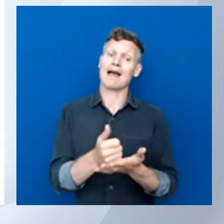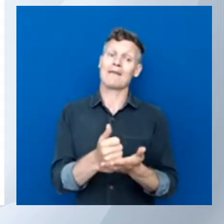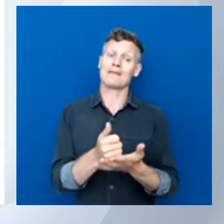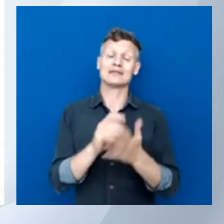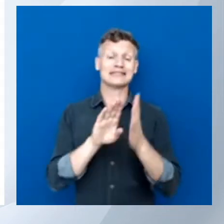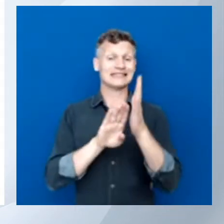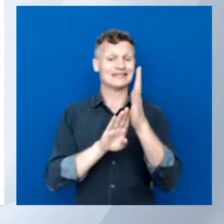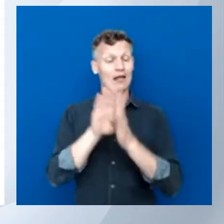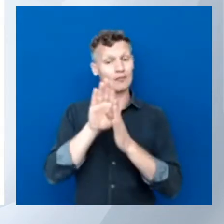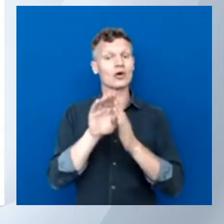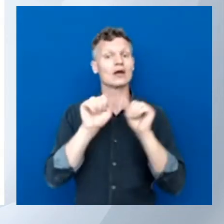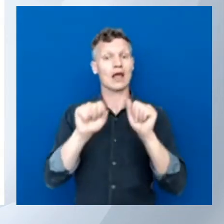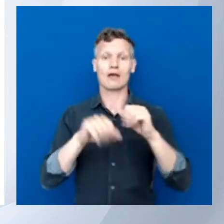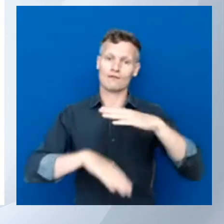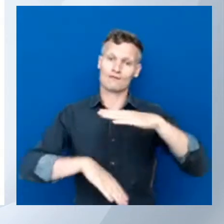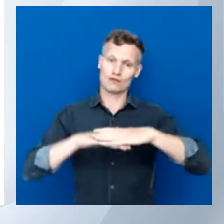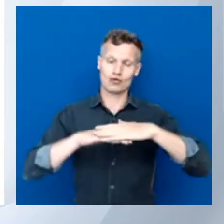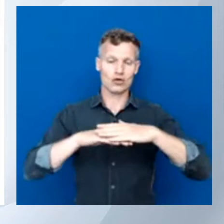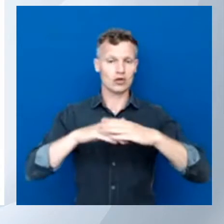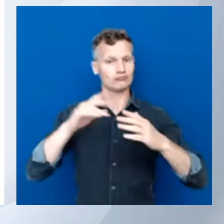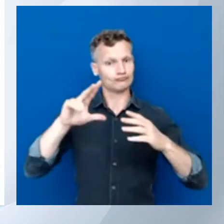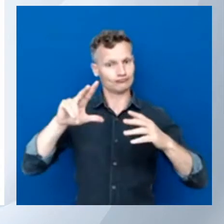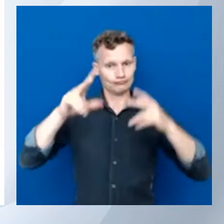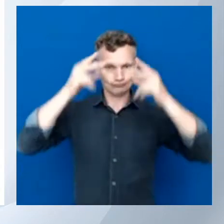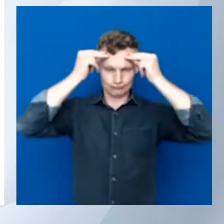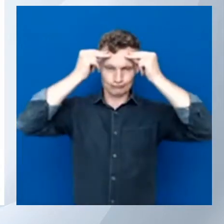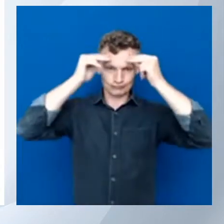models. Furthermore, these aim